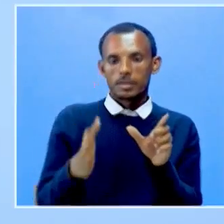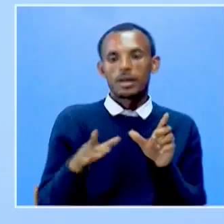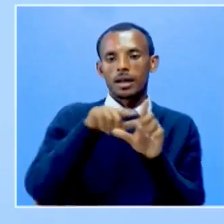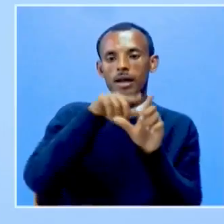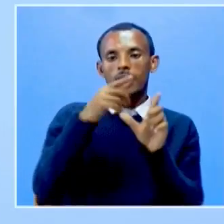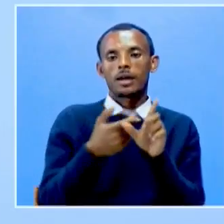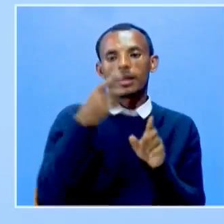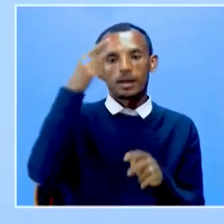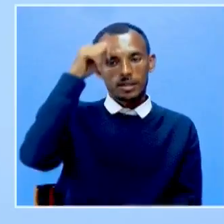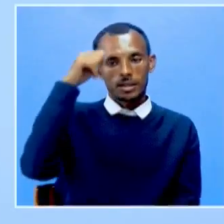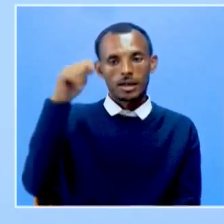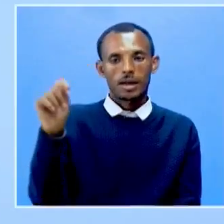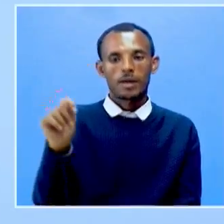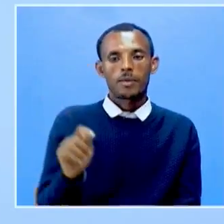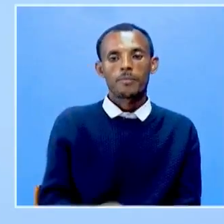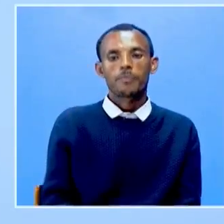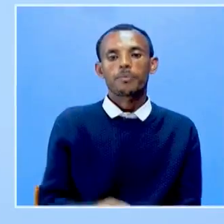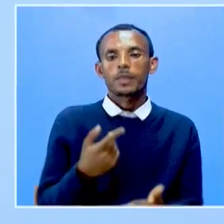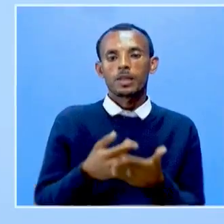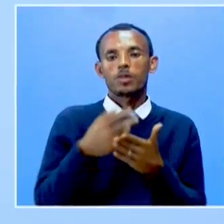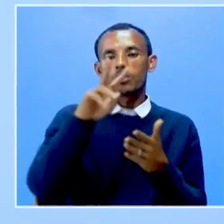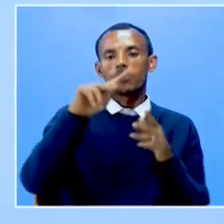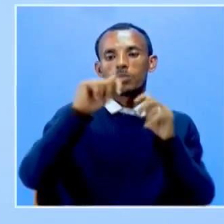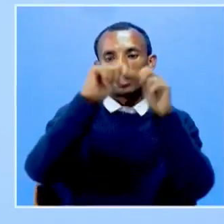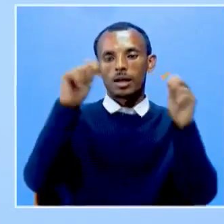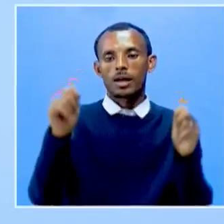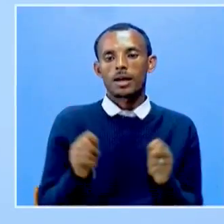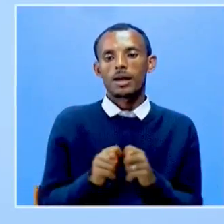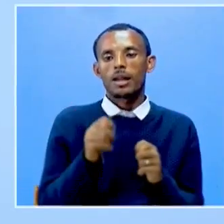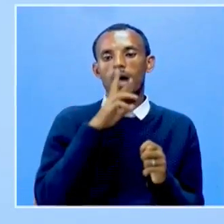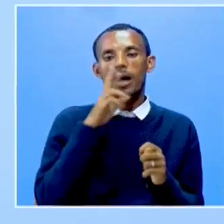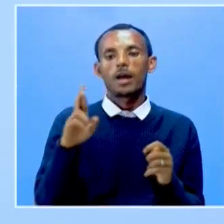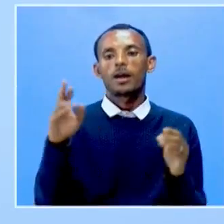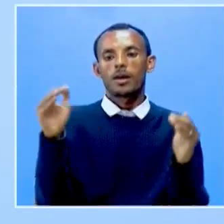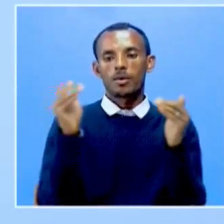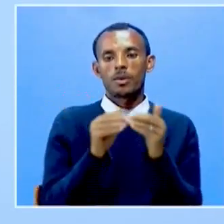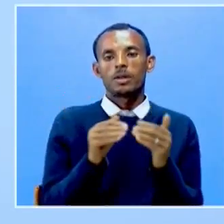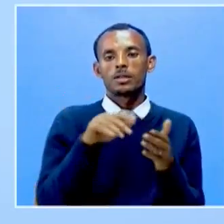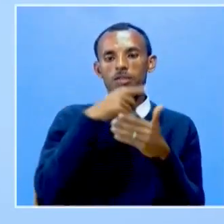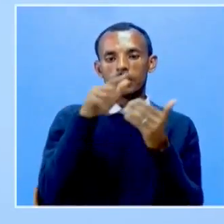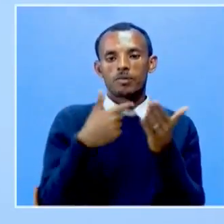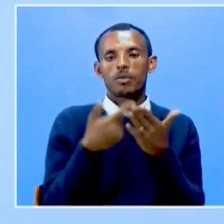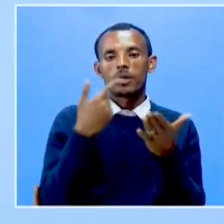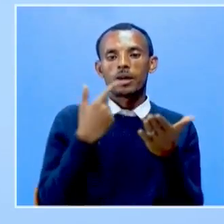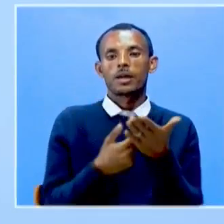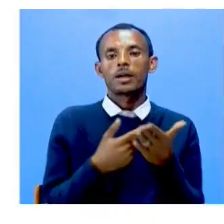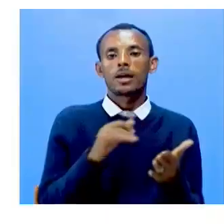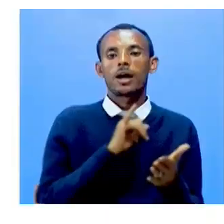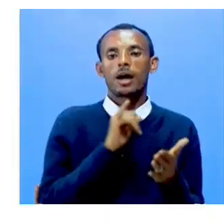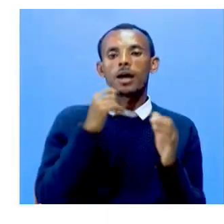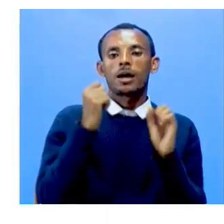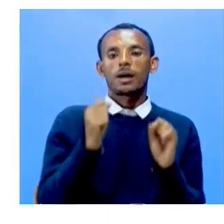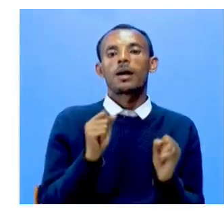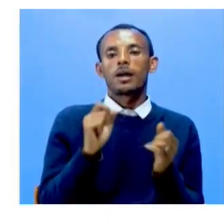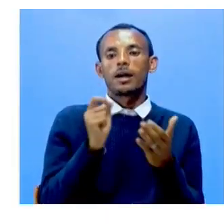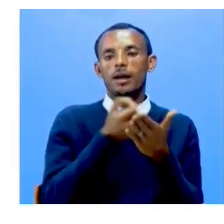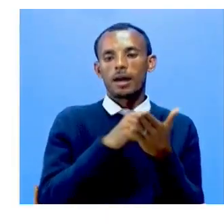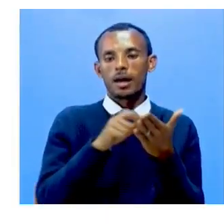angle, angle, side, angle, these two triangles are congruent. Therefore, here I can write in this